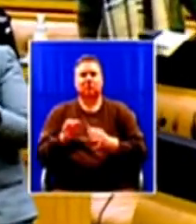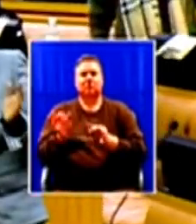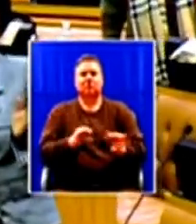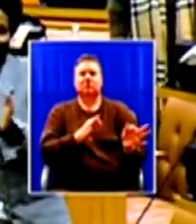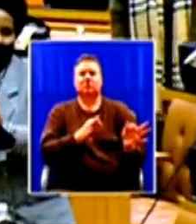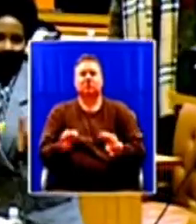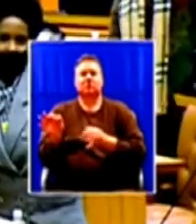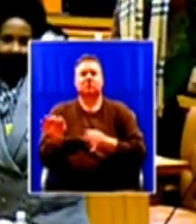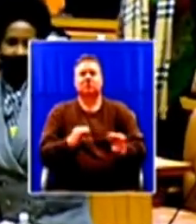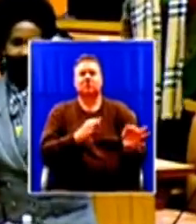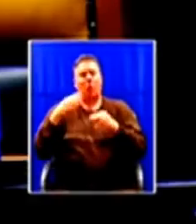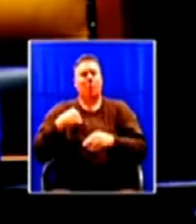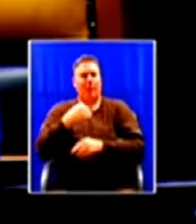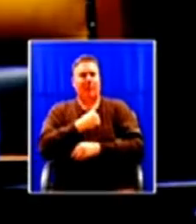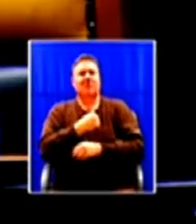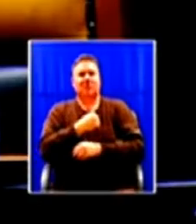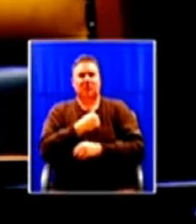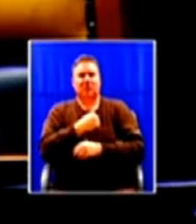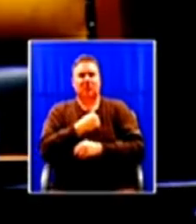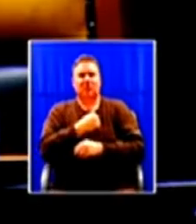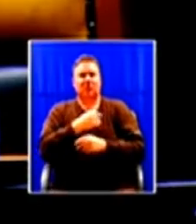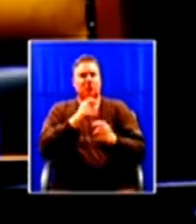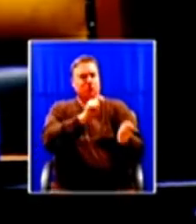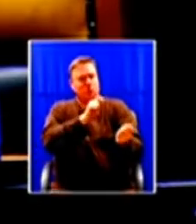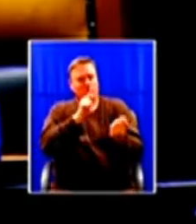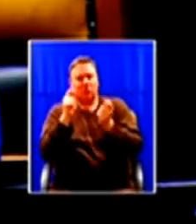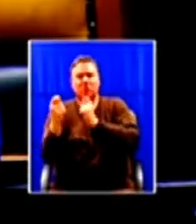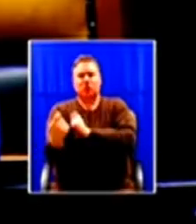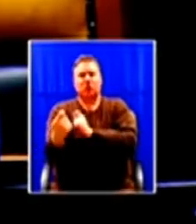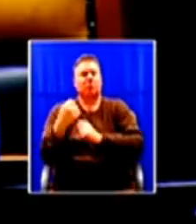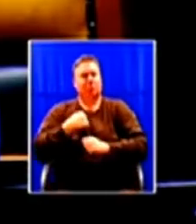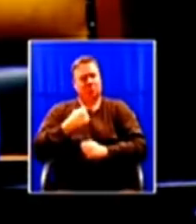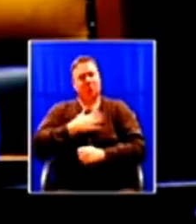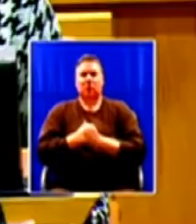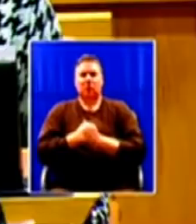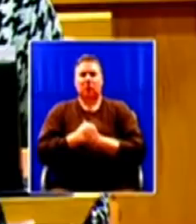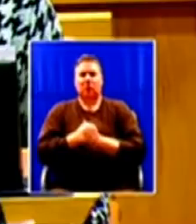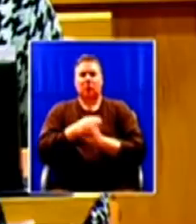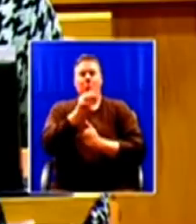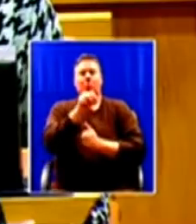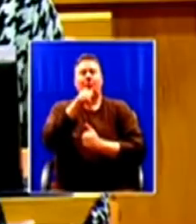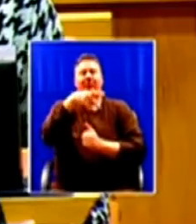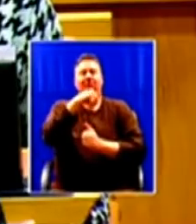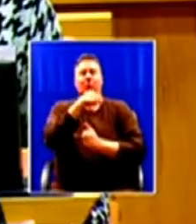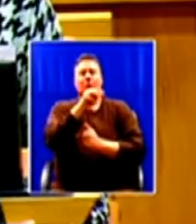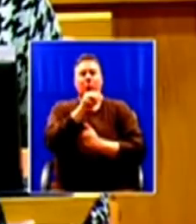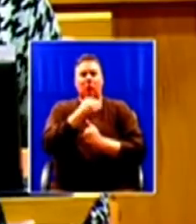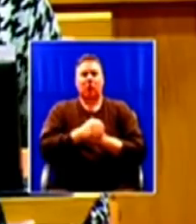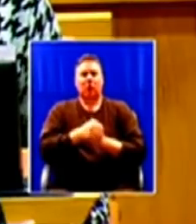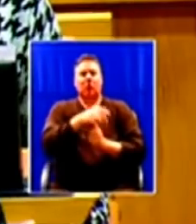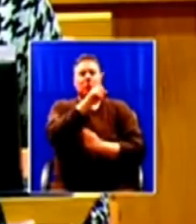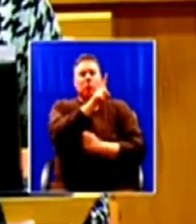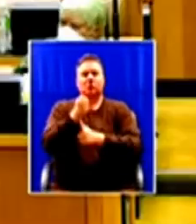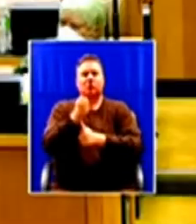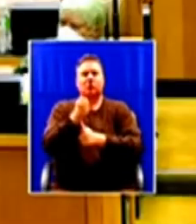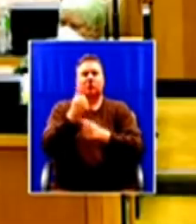own dynamics. At local government, people vote based on the words and they vote